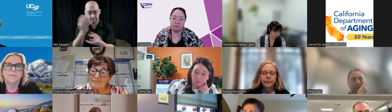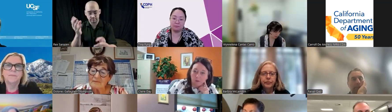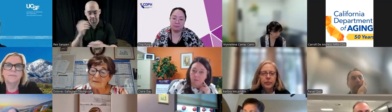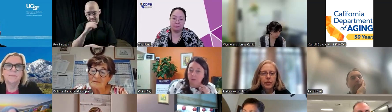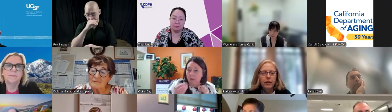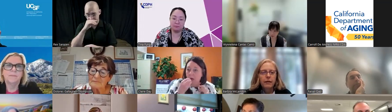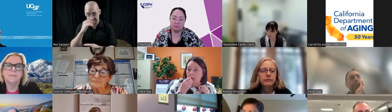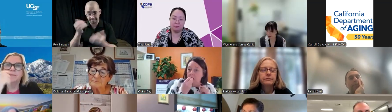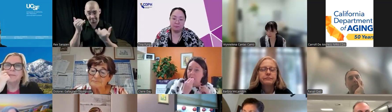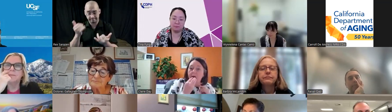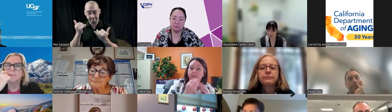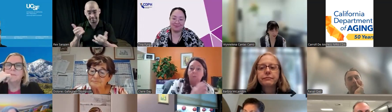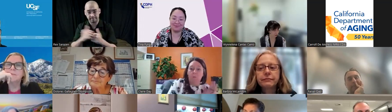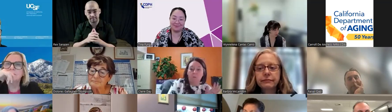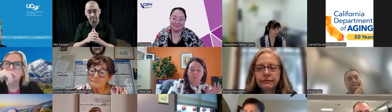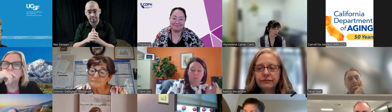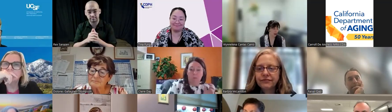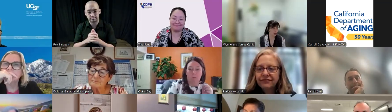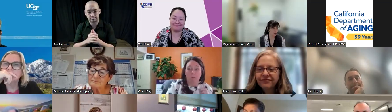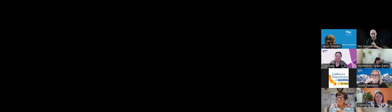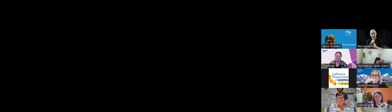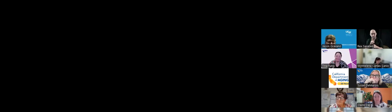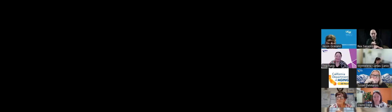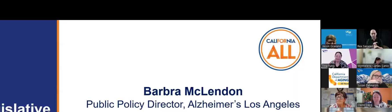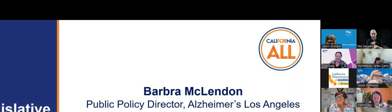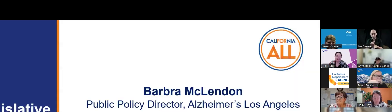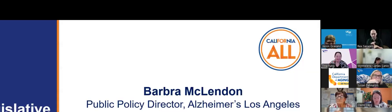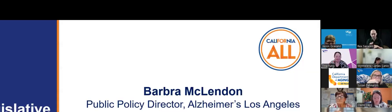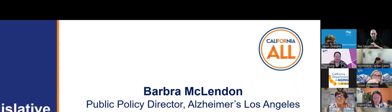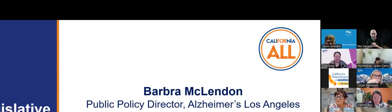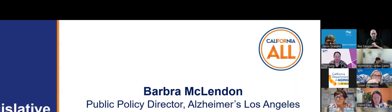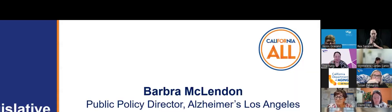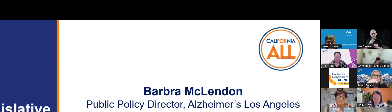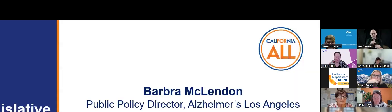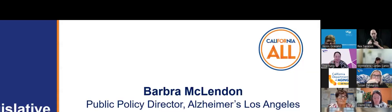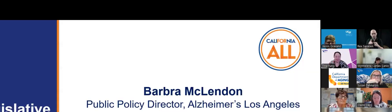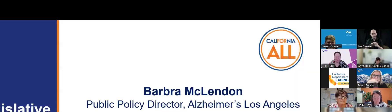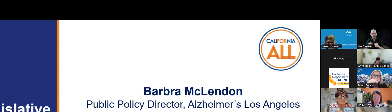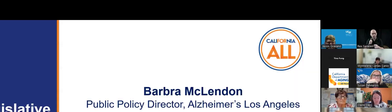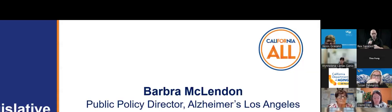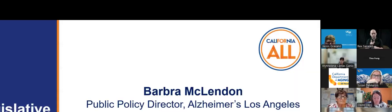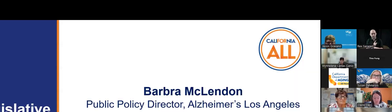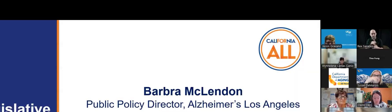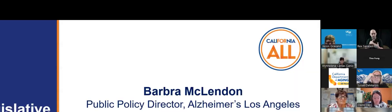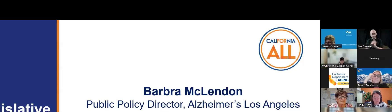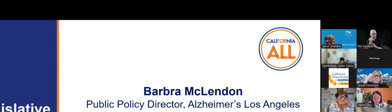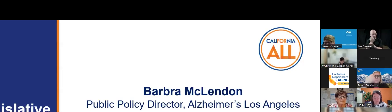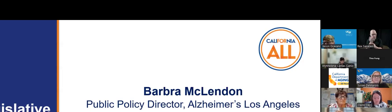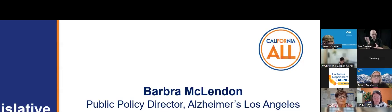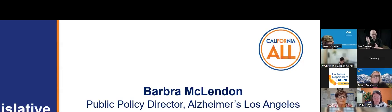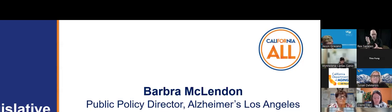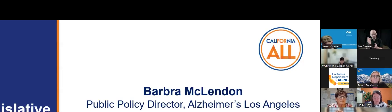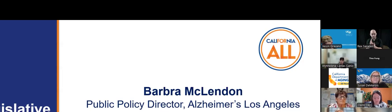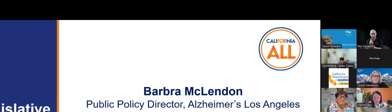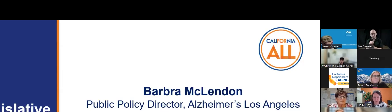now we're really early. We're going to move on to our legislative update. And